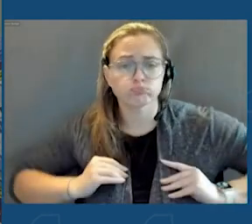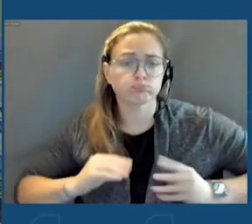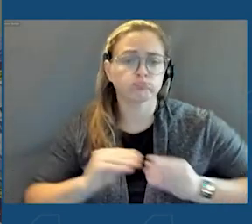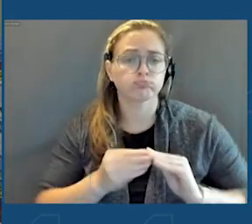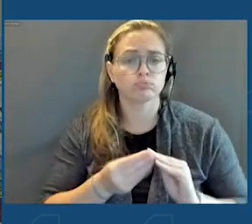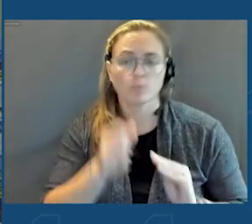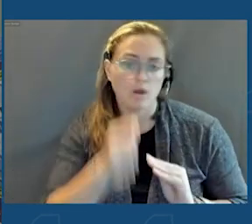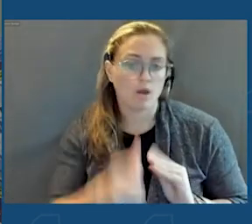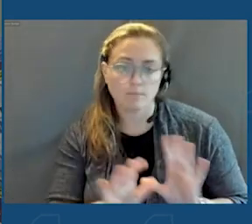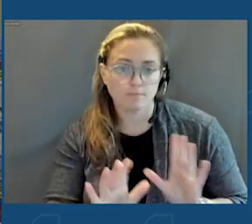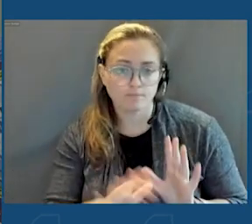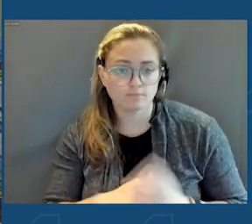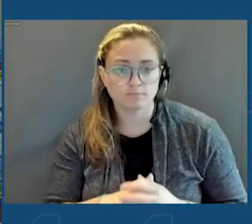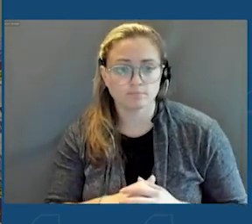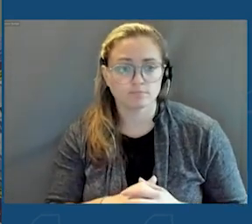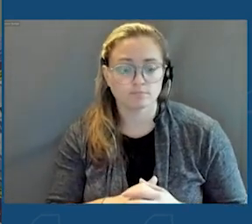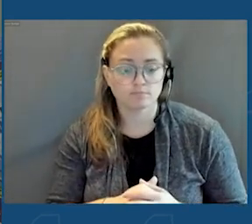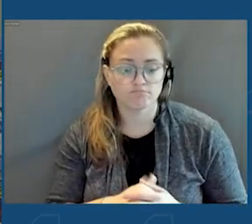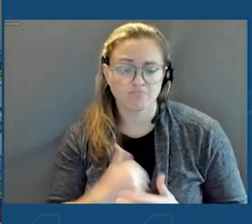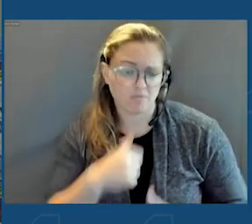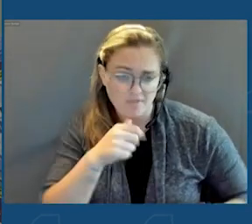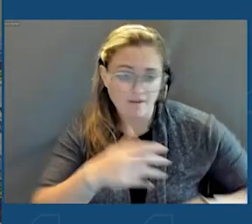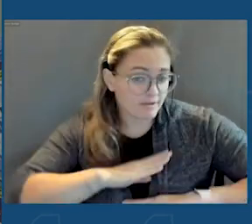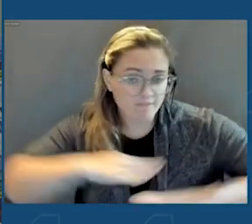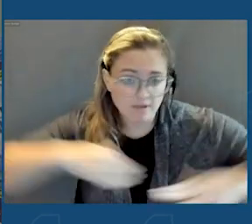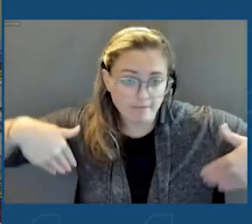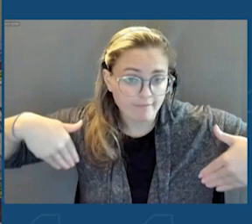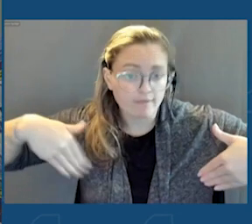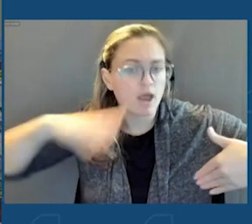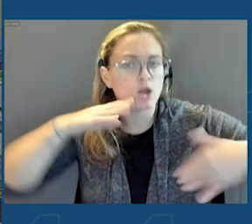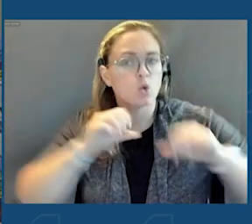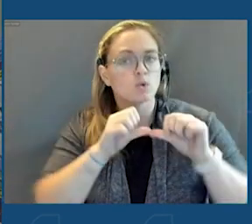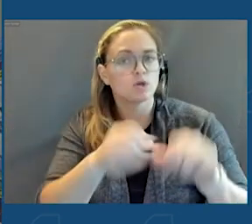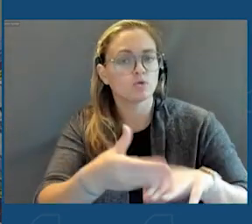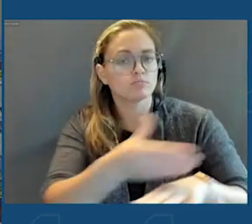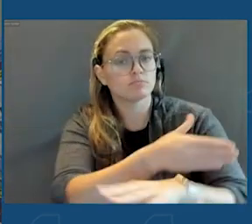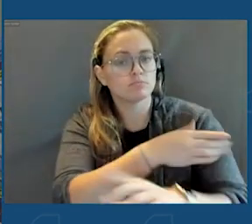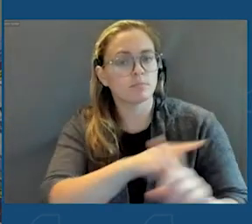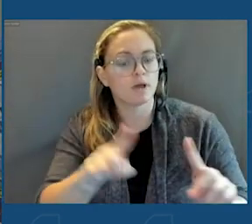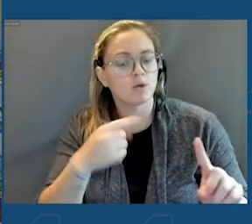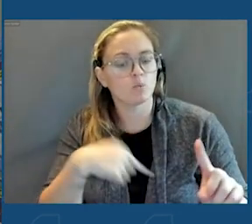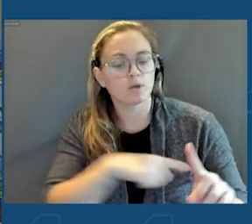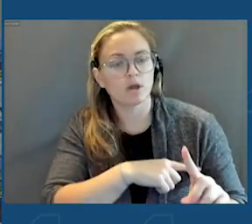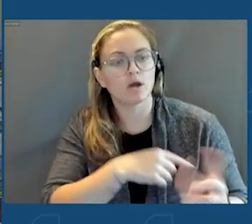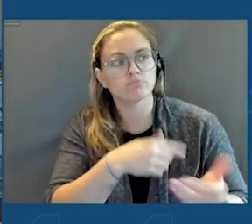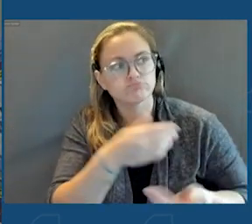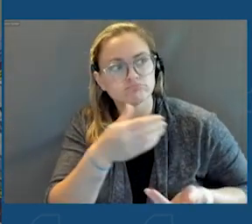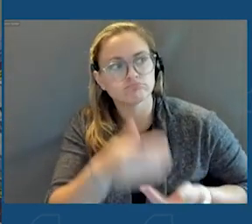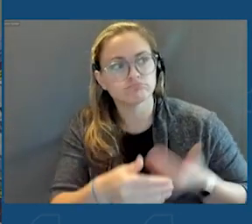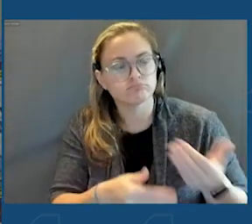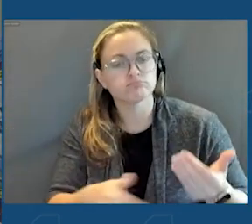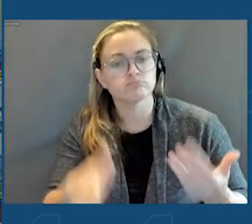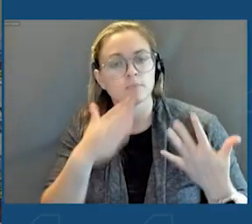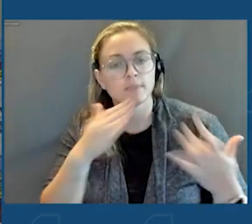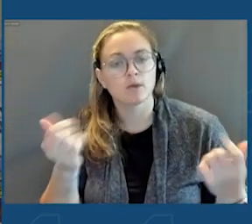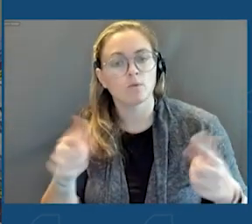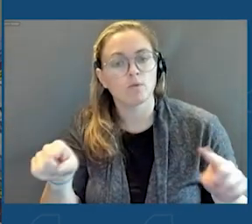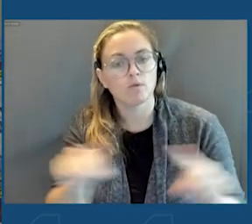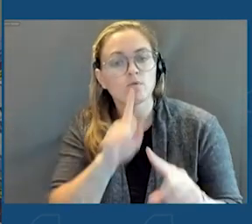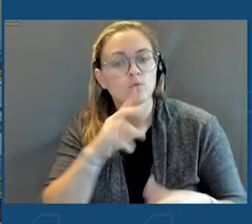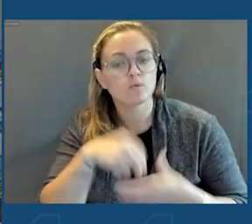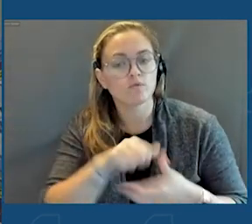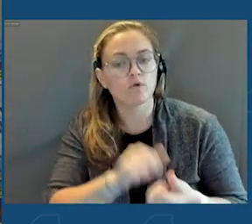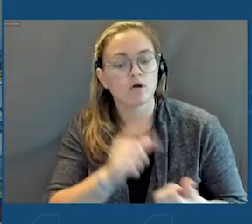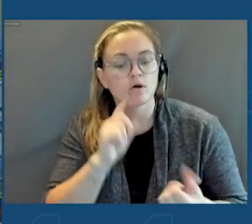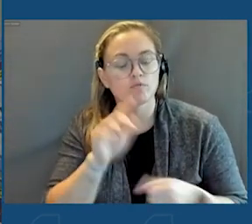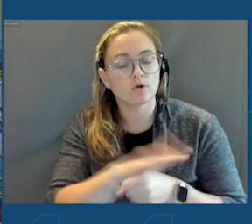that I'm satisfied, because I know we can continue, but we are making great progress. And I want to thank everyone involved, our